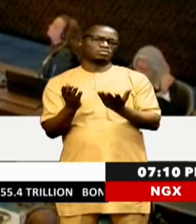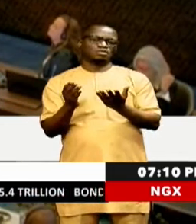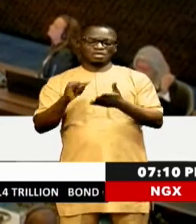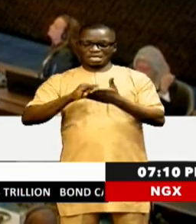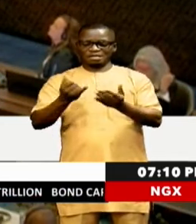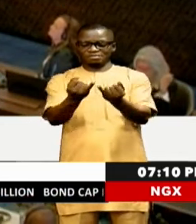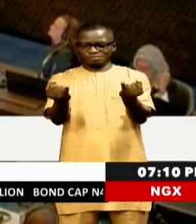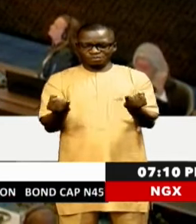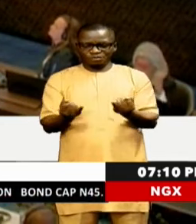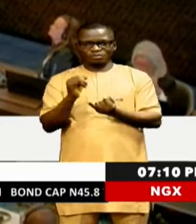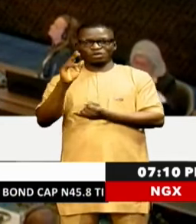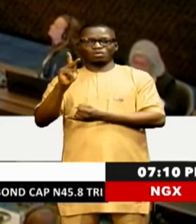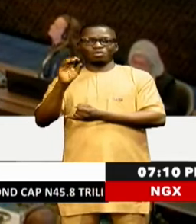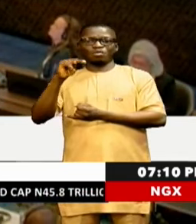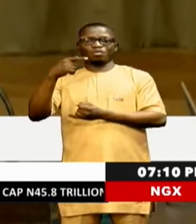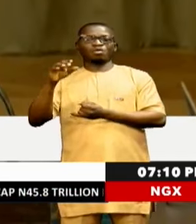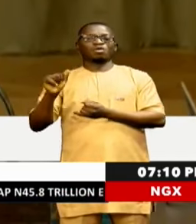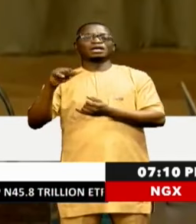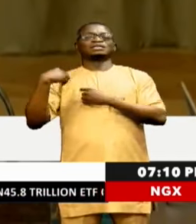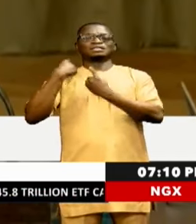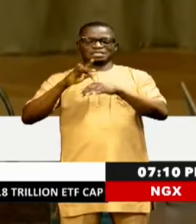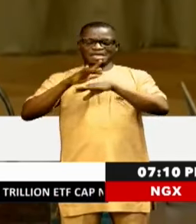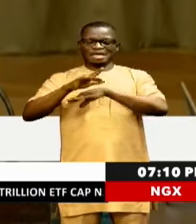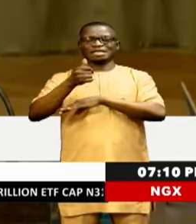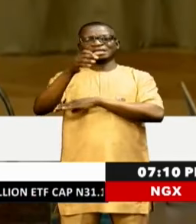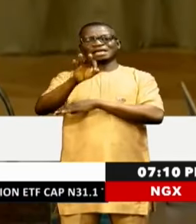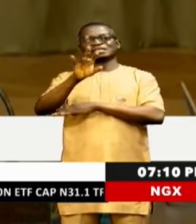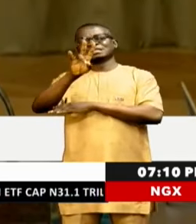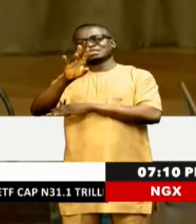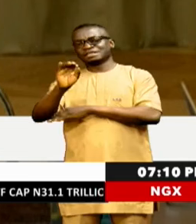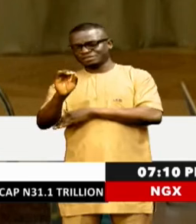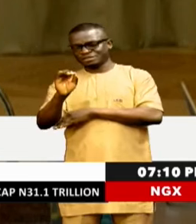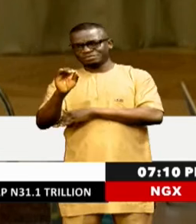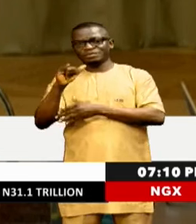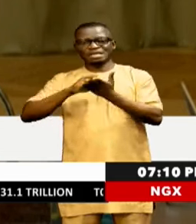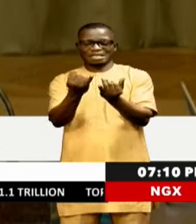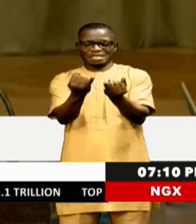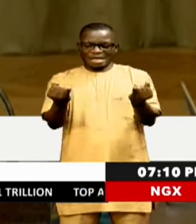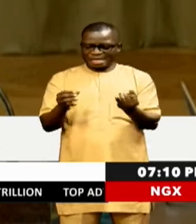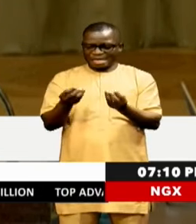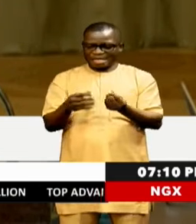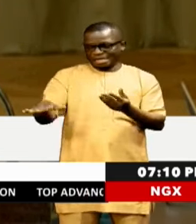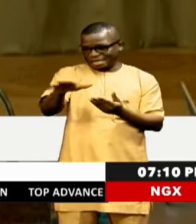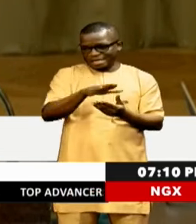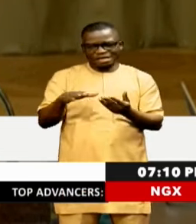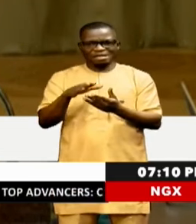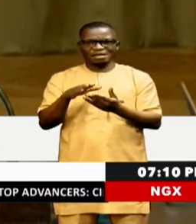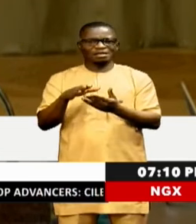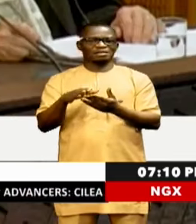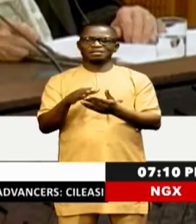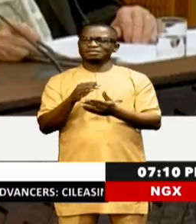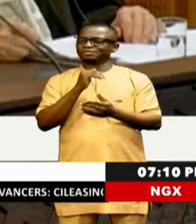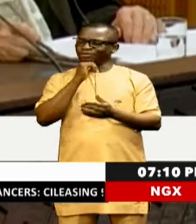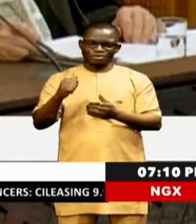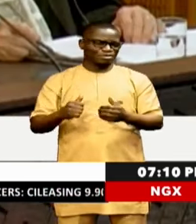Kokotia and Konga, since the early 1970s. The islands are tiny and virtually